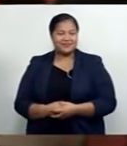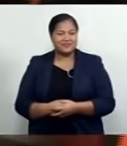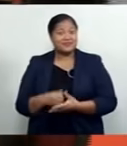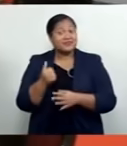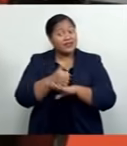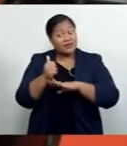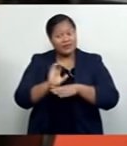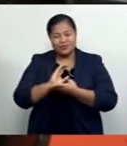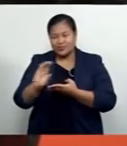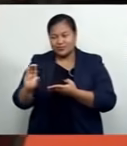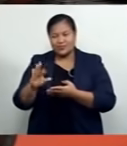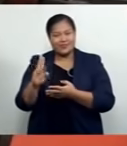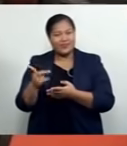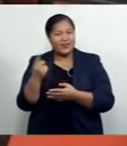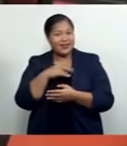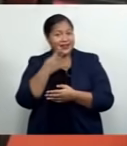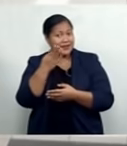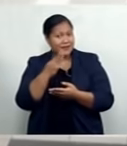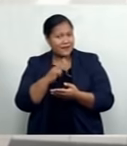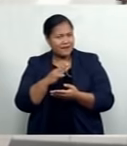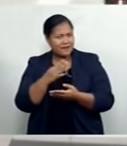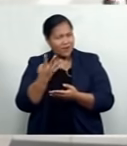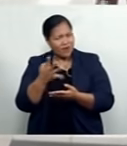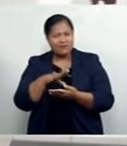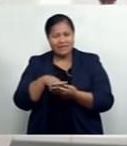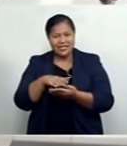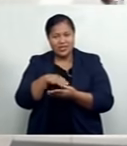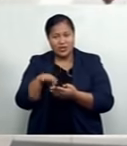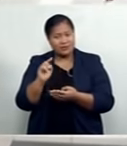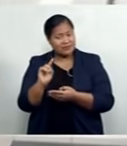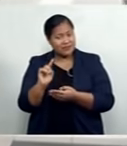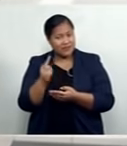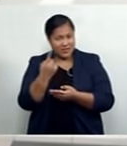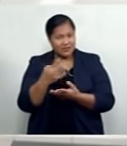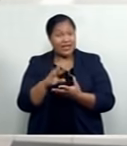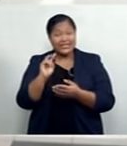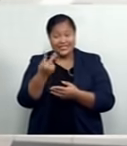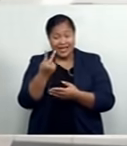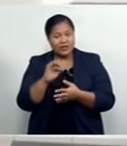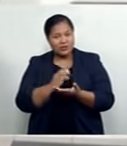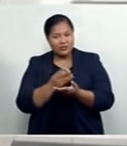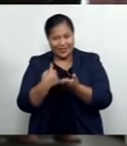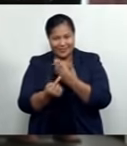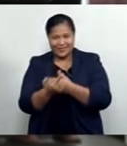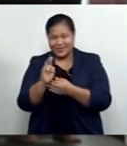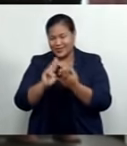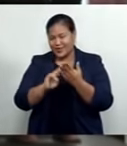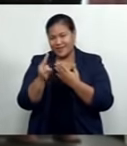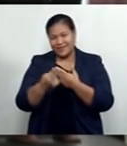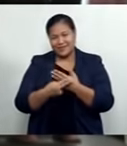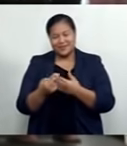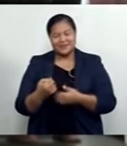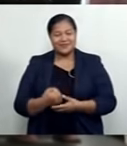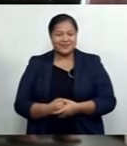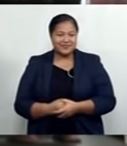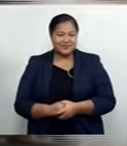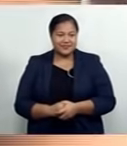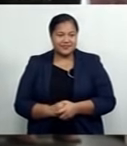over $100 million in the first round. The second payment will be carried out in November. Apenisong